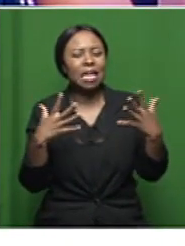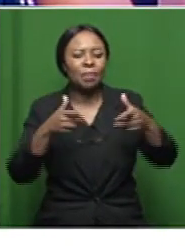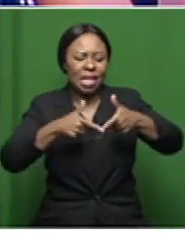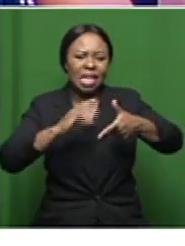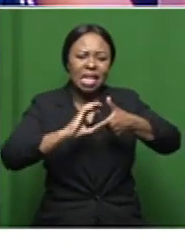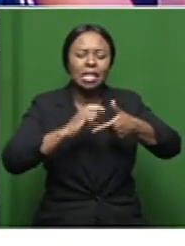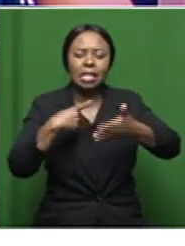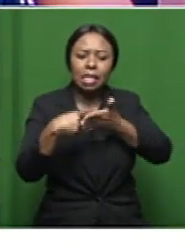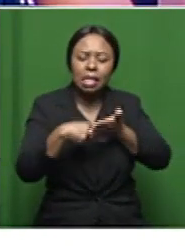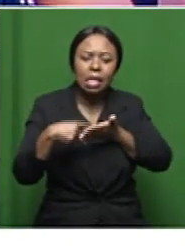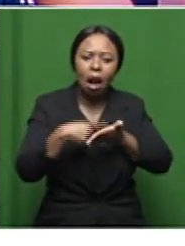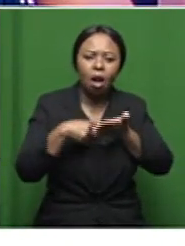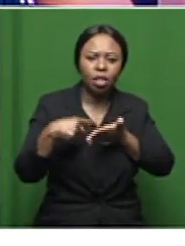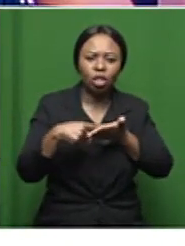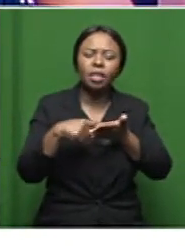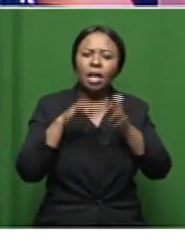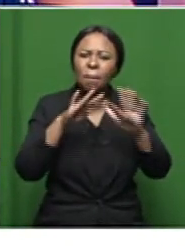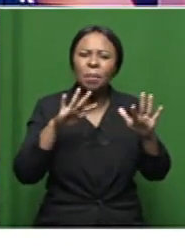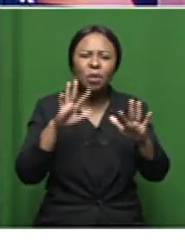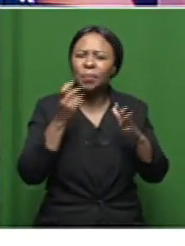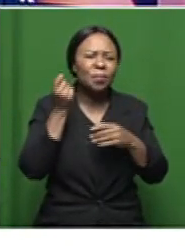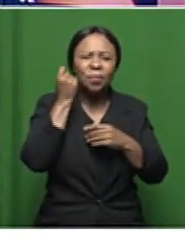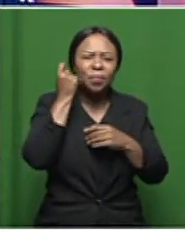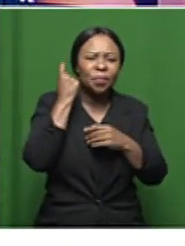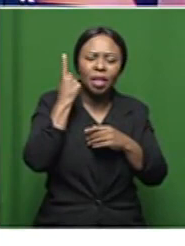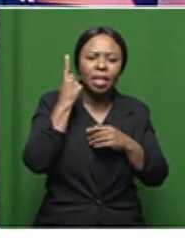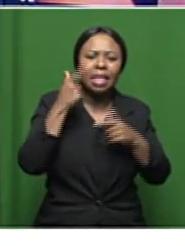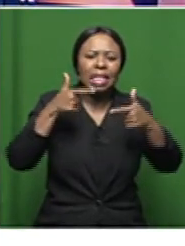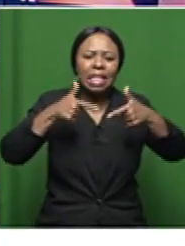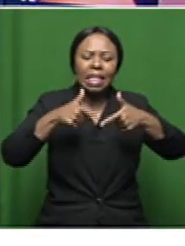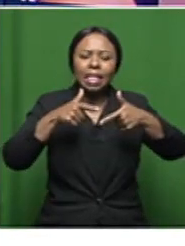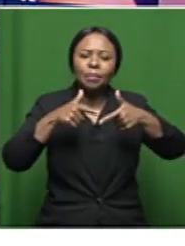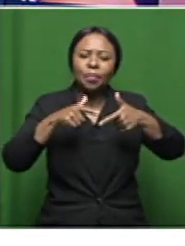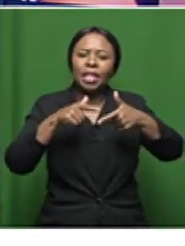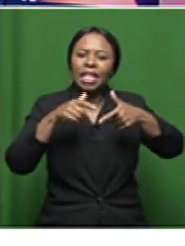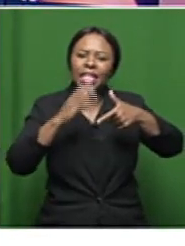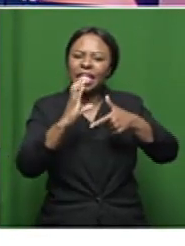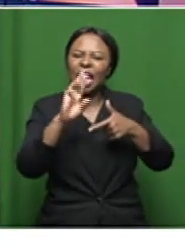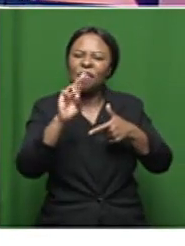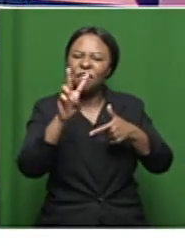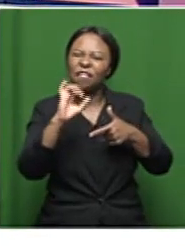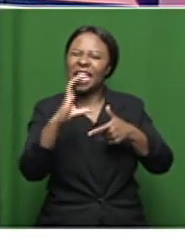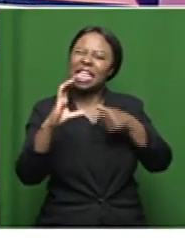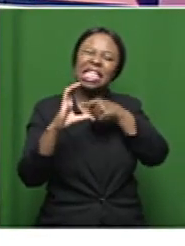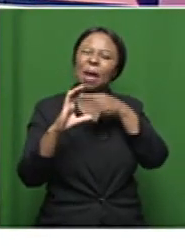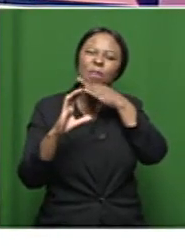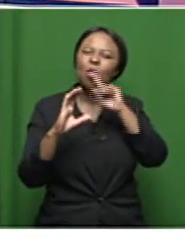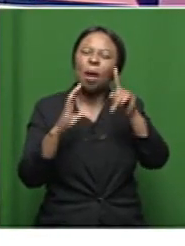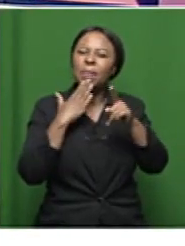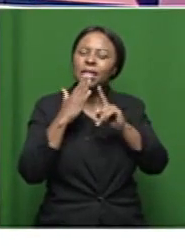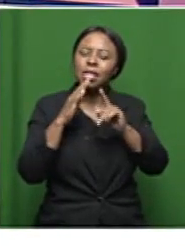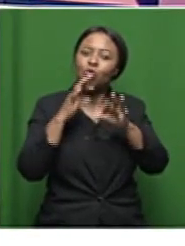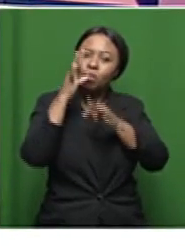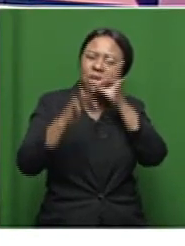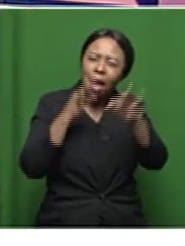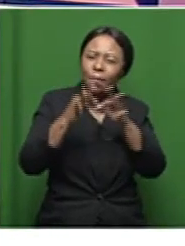cancer discussion when a lot of people don't actually understand what the cervix is. Can you kindly take us through some very basic anatomy for everyone at home to